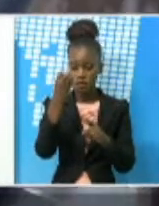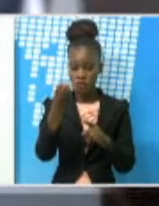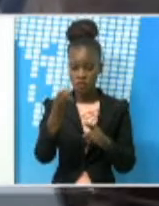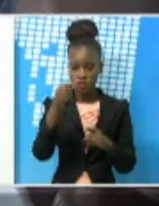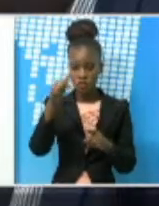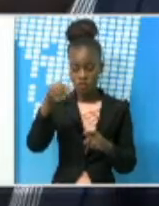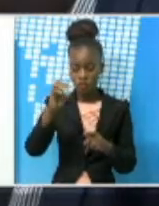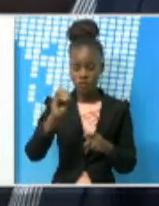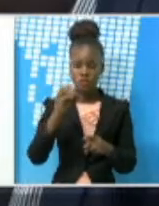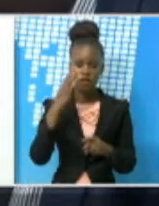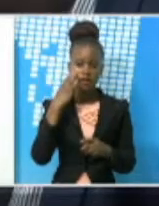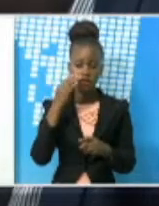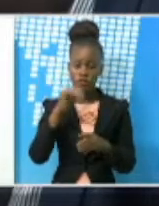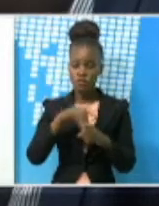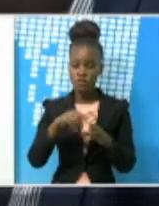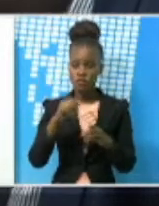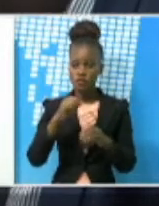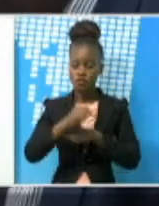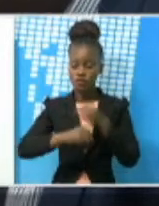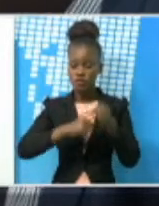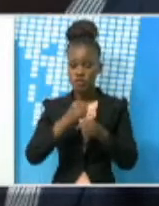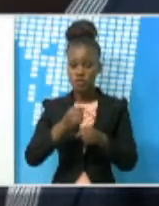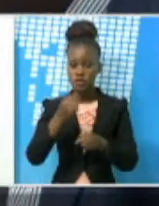billion. In the financial year